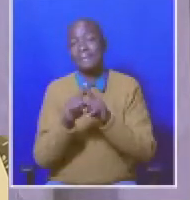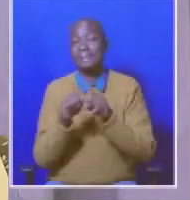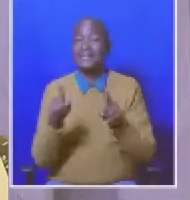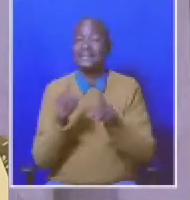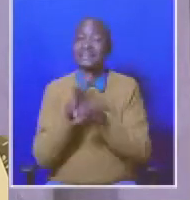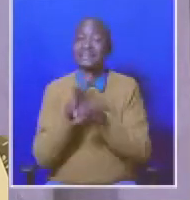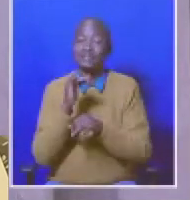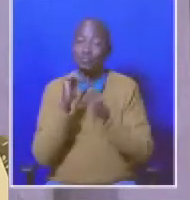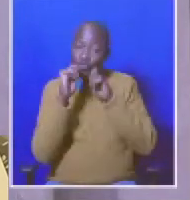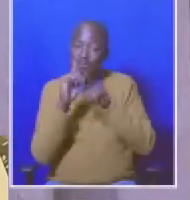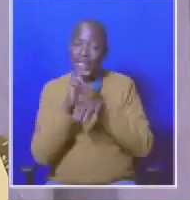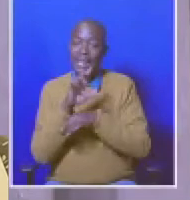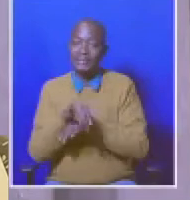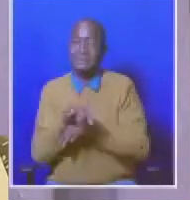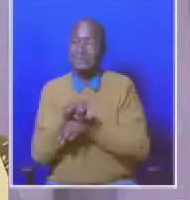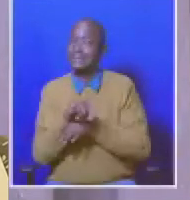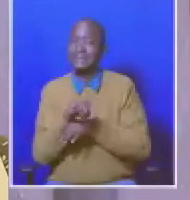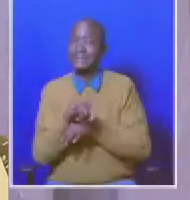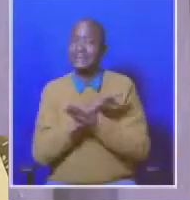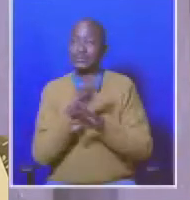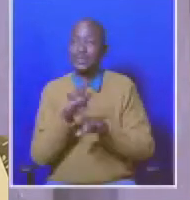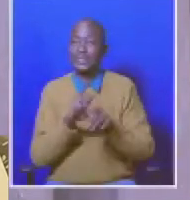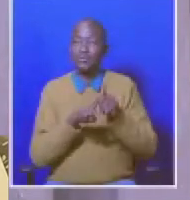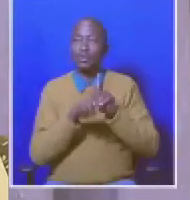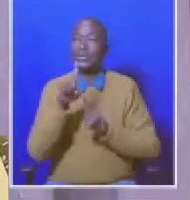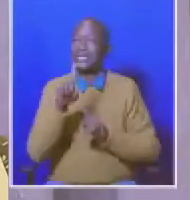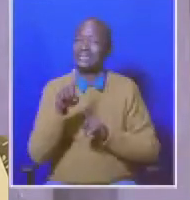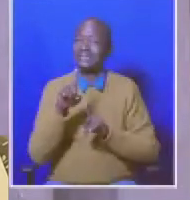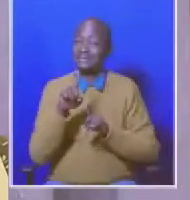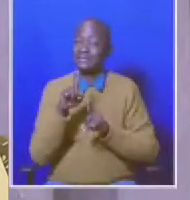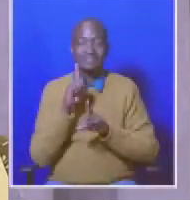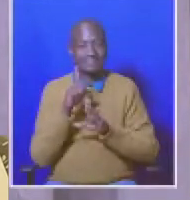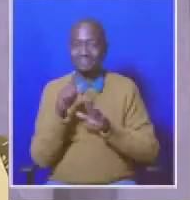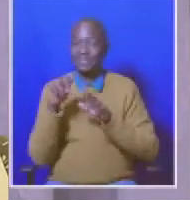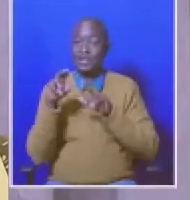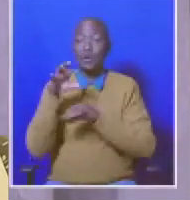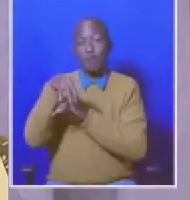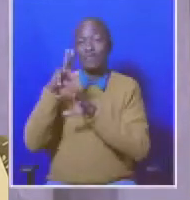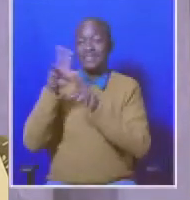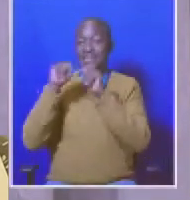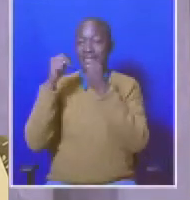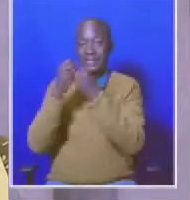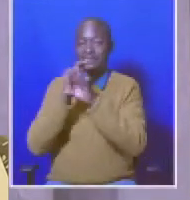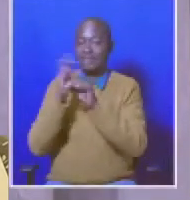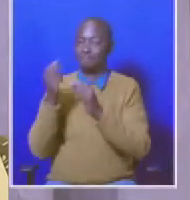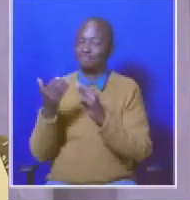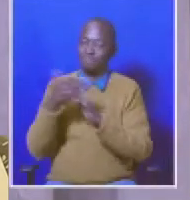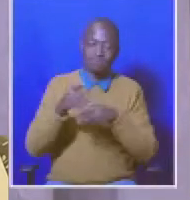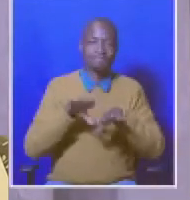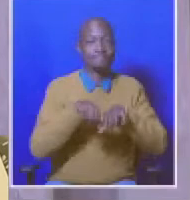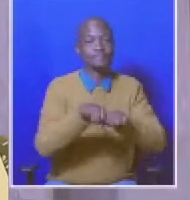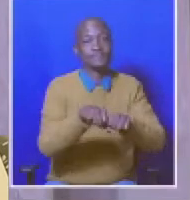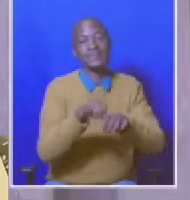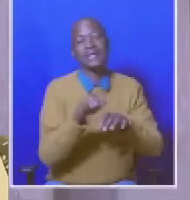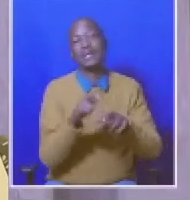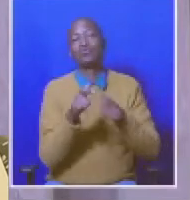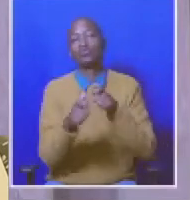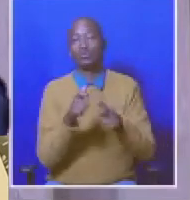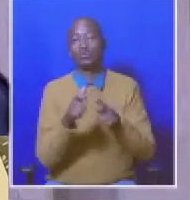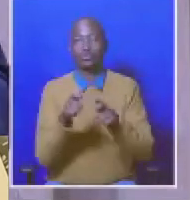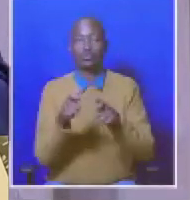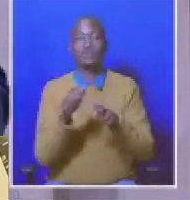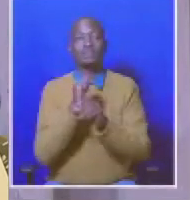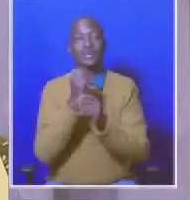where we realize that we're not winning, provincial and national government must come in to stabilize